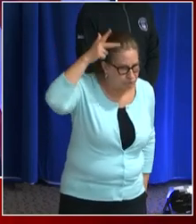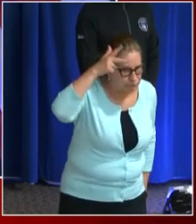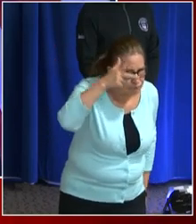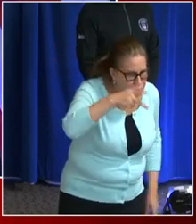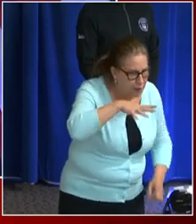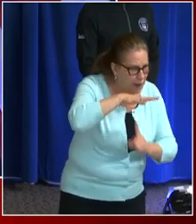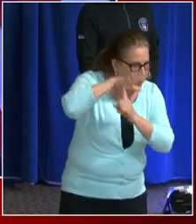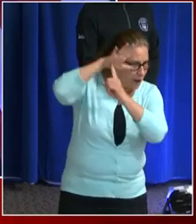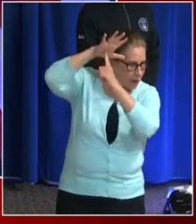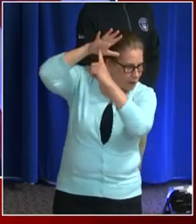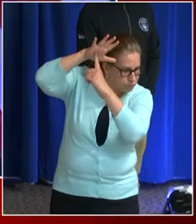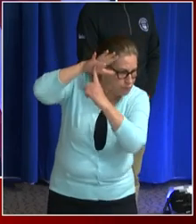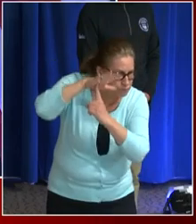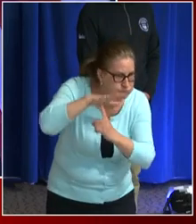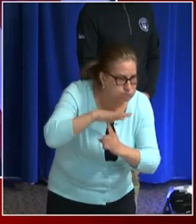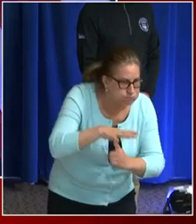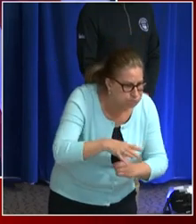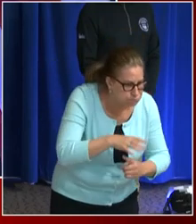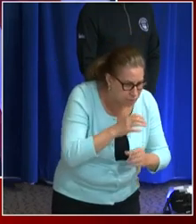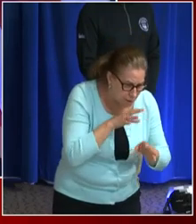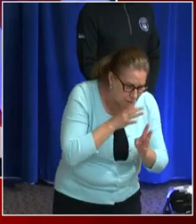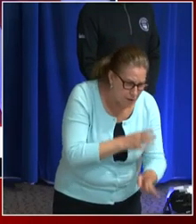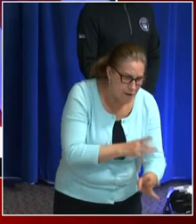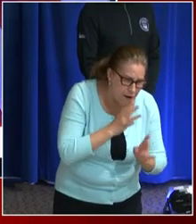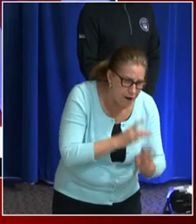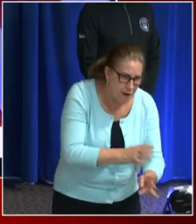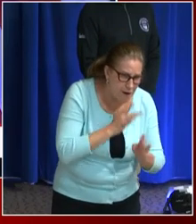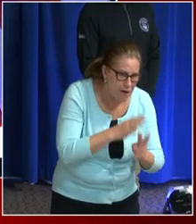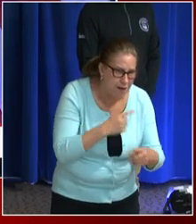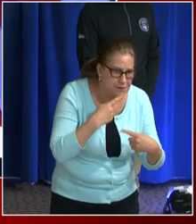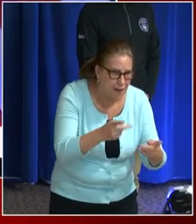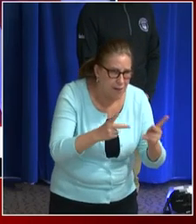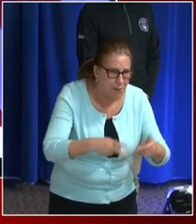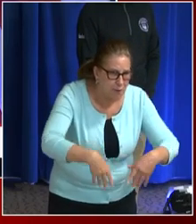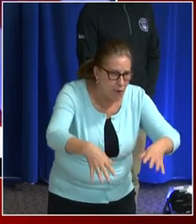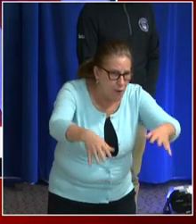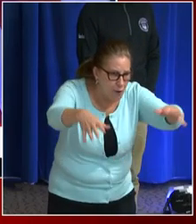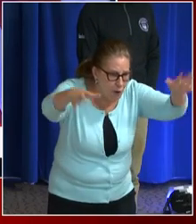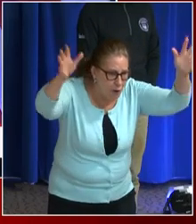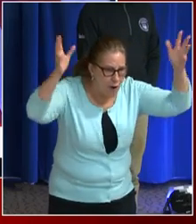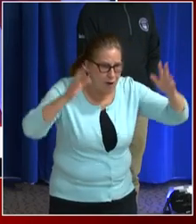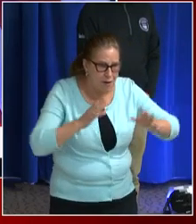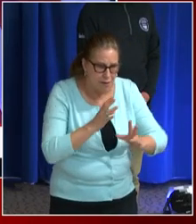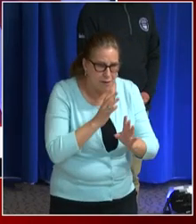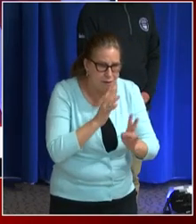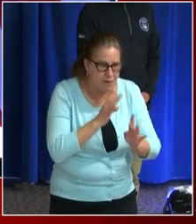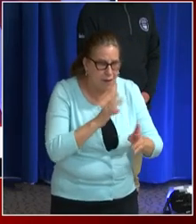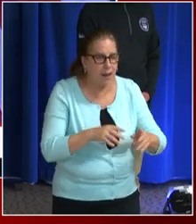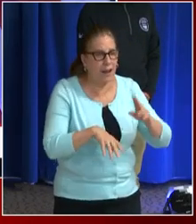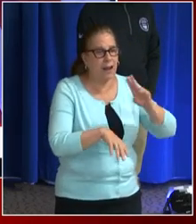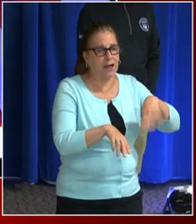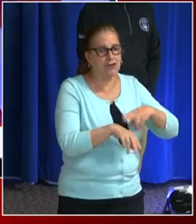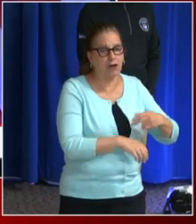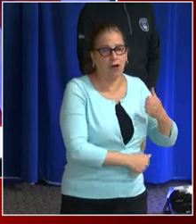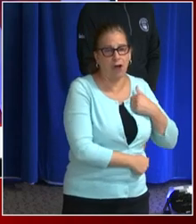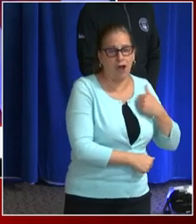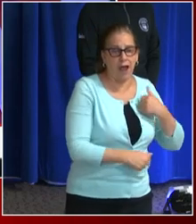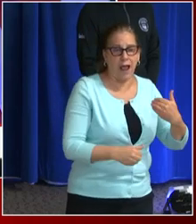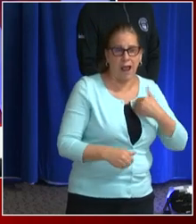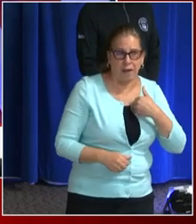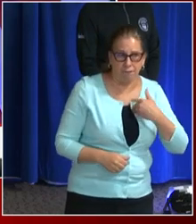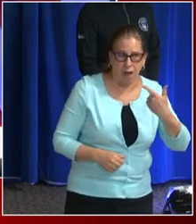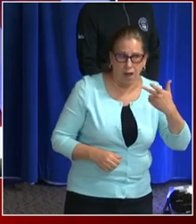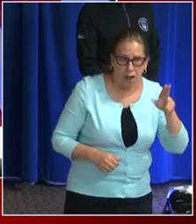wind. There's concerns that National Guardsmen could be armed. I mean, this is the use of military resources in the district against